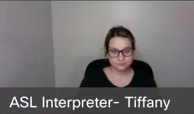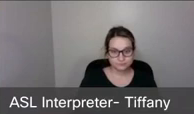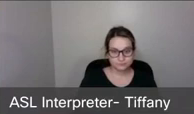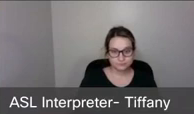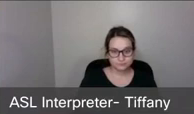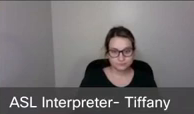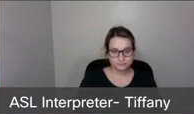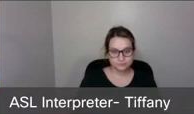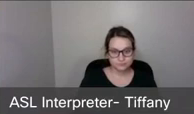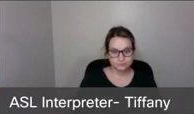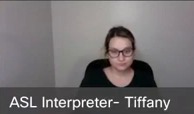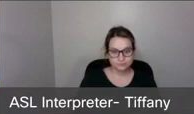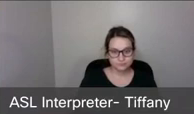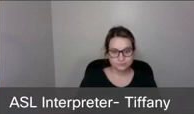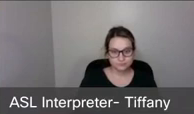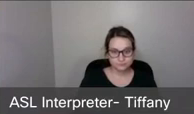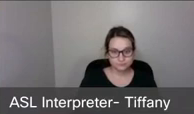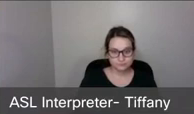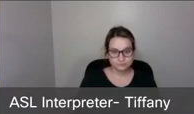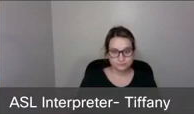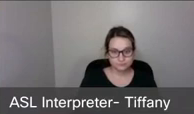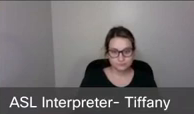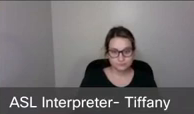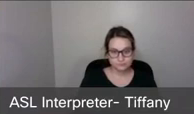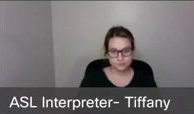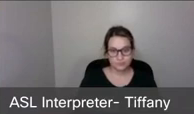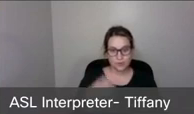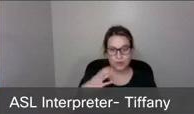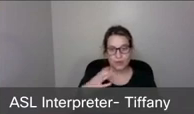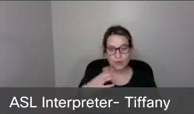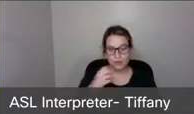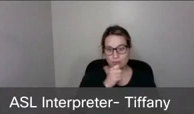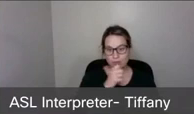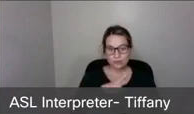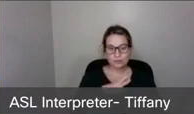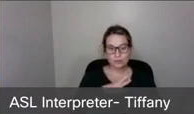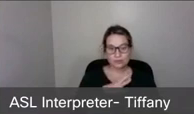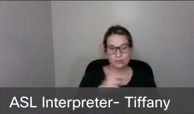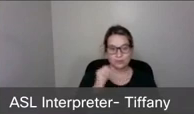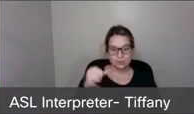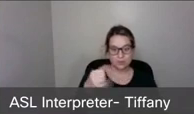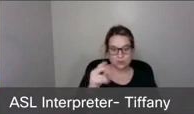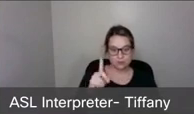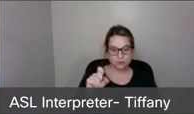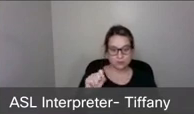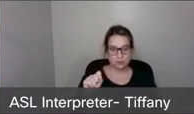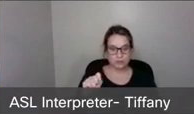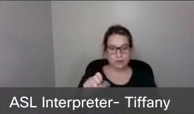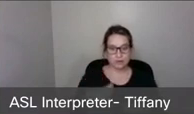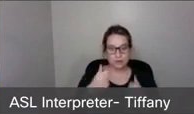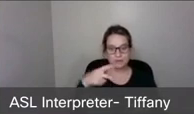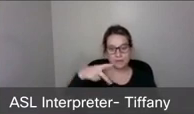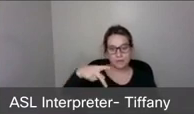Good evening, Honorable Chairwoman and Commissioners. My name is Jody Inman. I live in